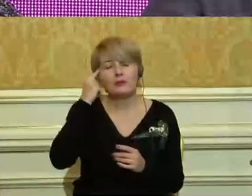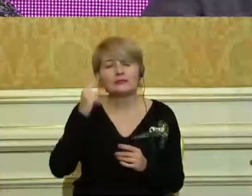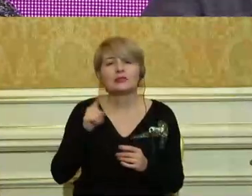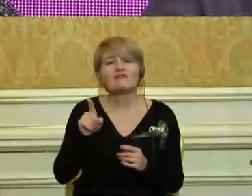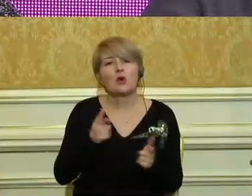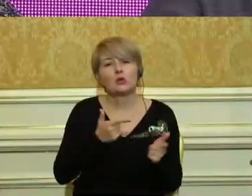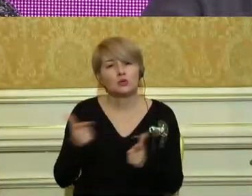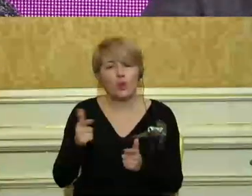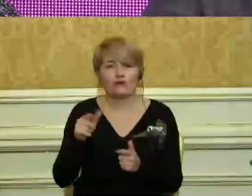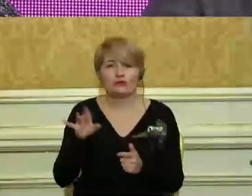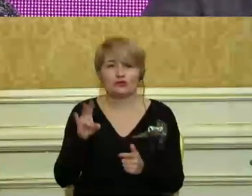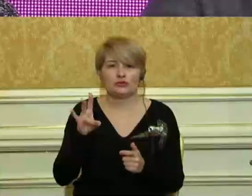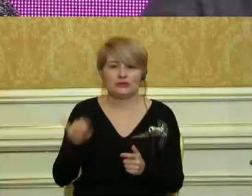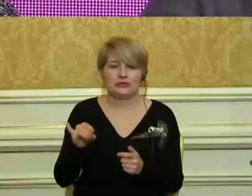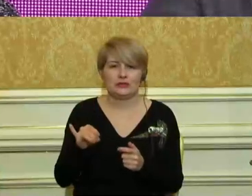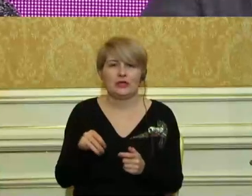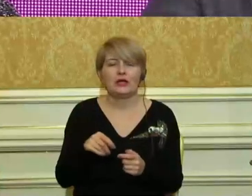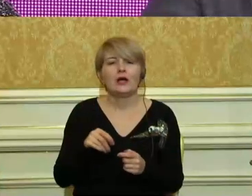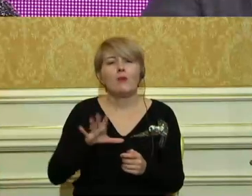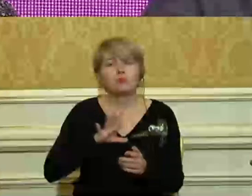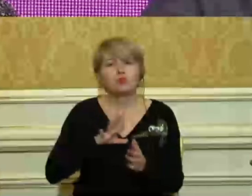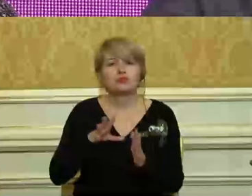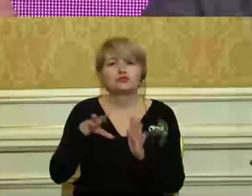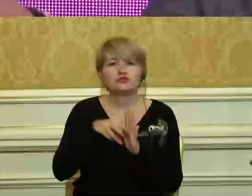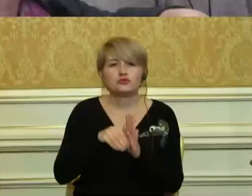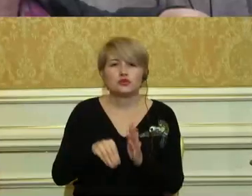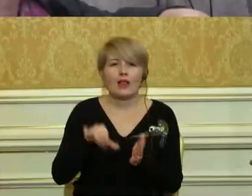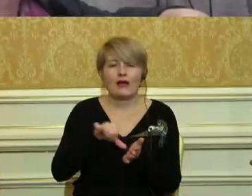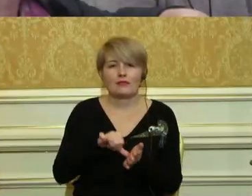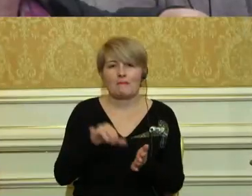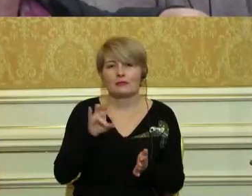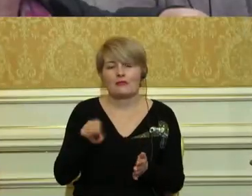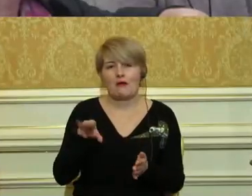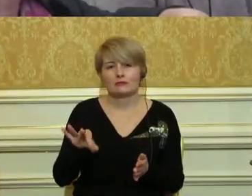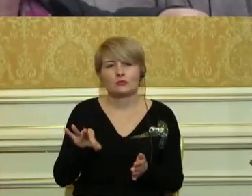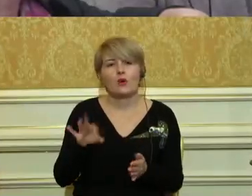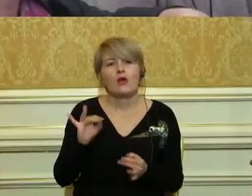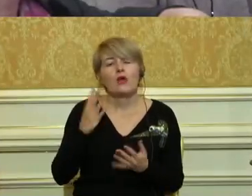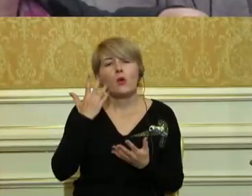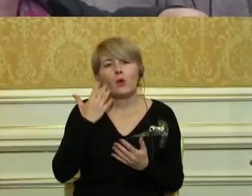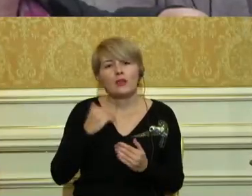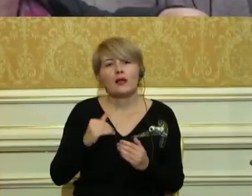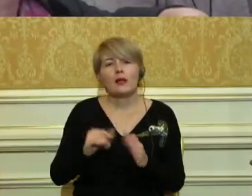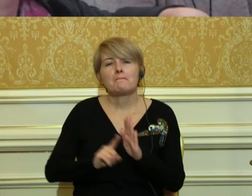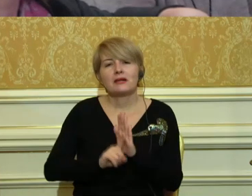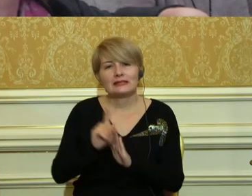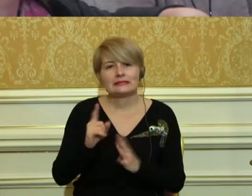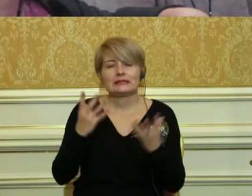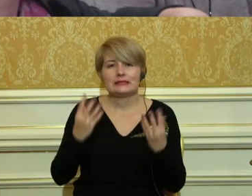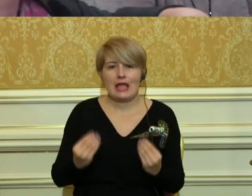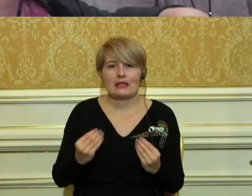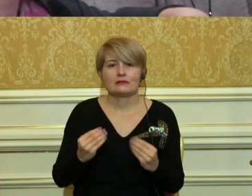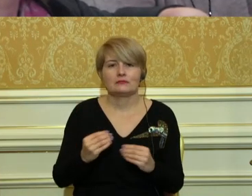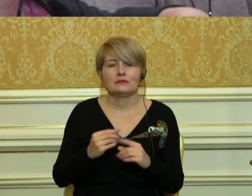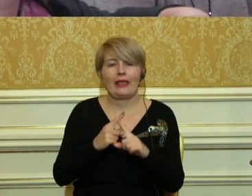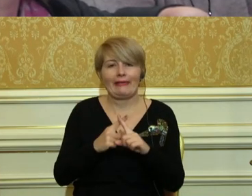part of NATO, to be members of NATO? And when the day X will come and you will